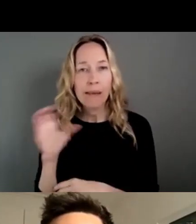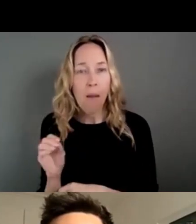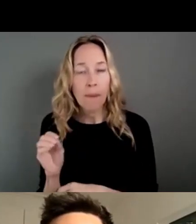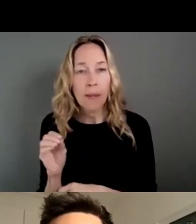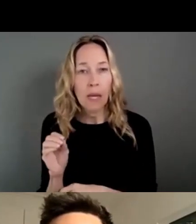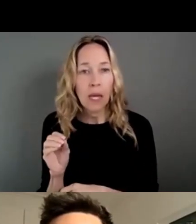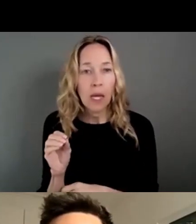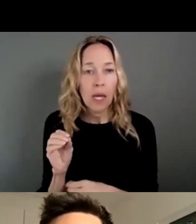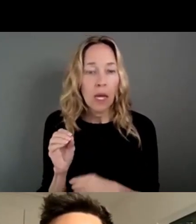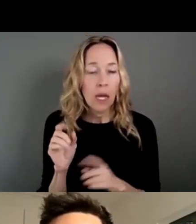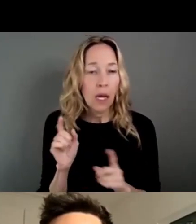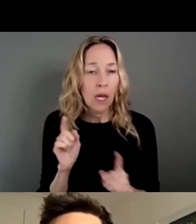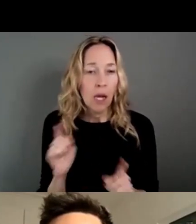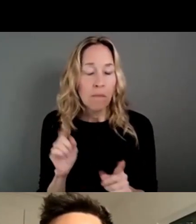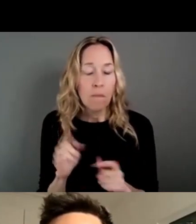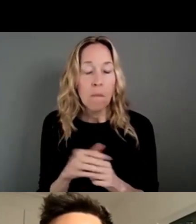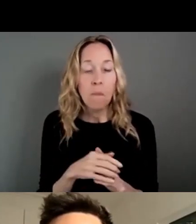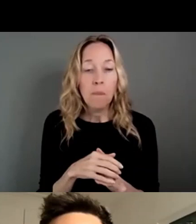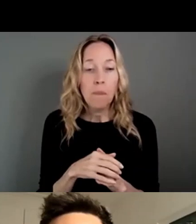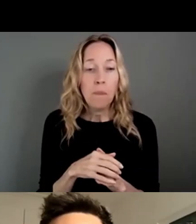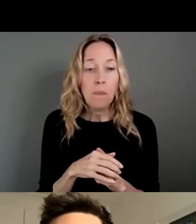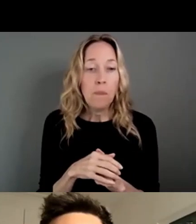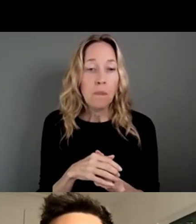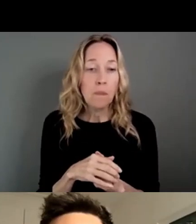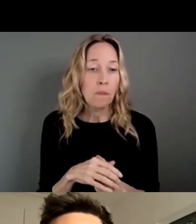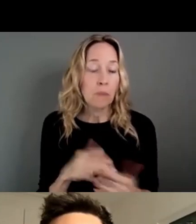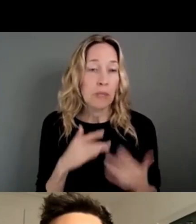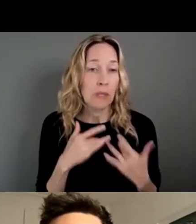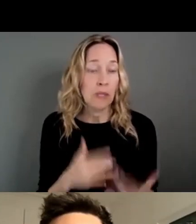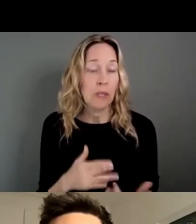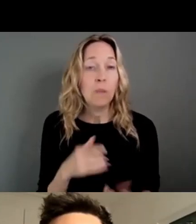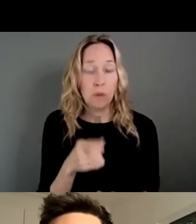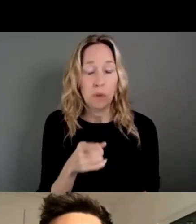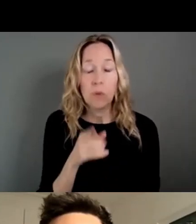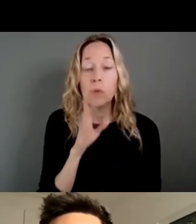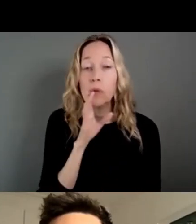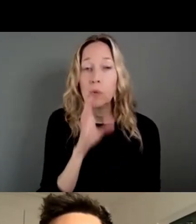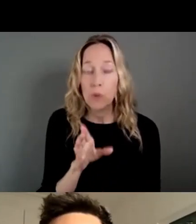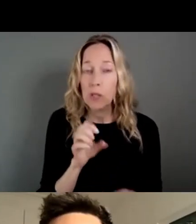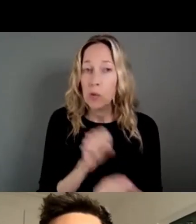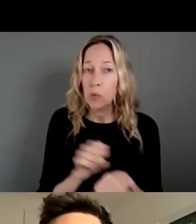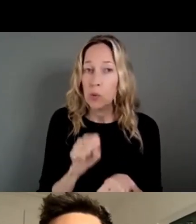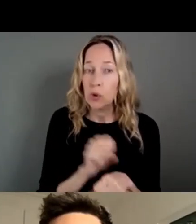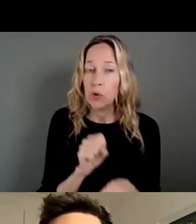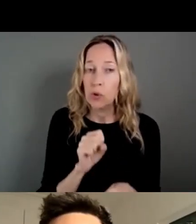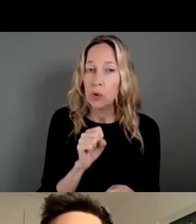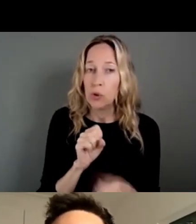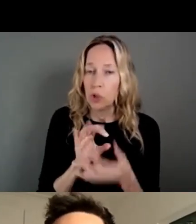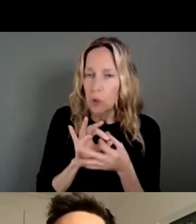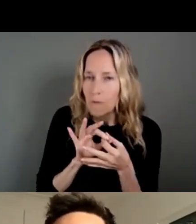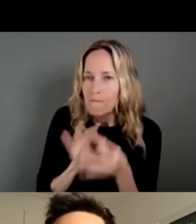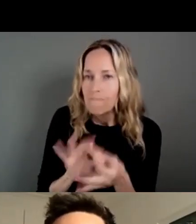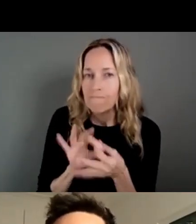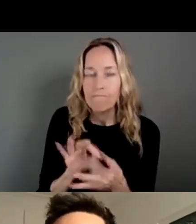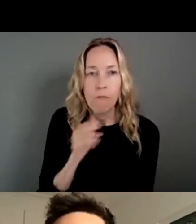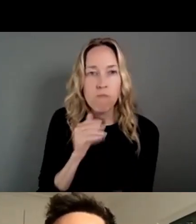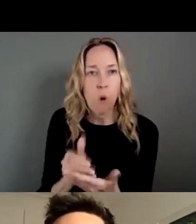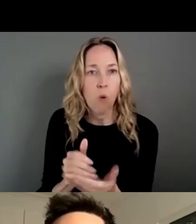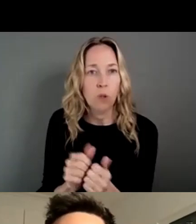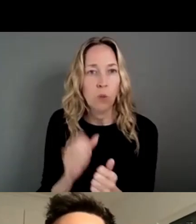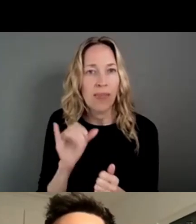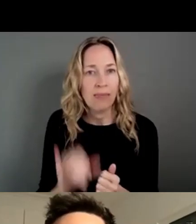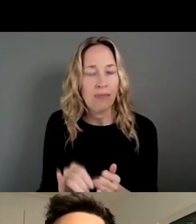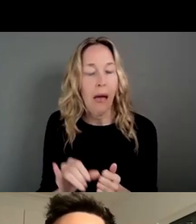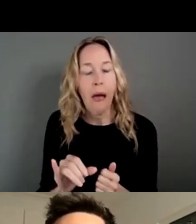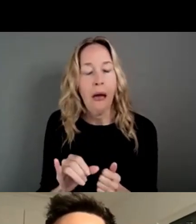sure, but you are going to work much more intimately with that agency and that agent, and you